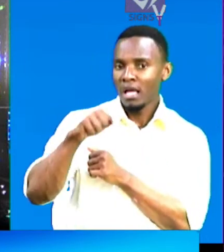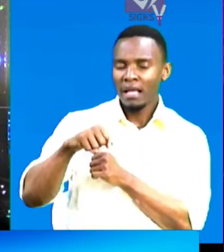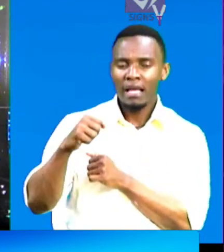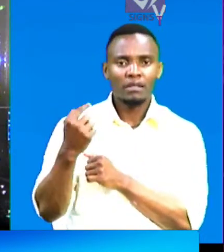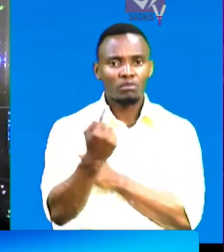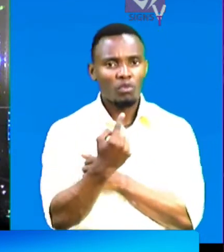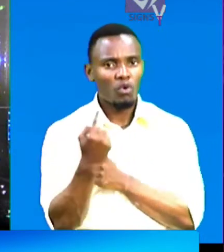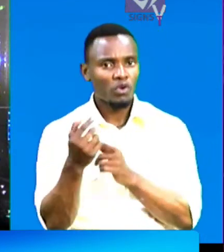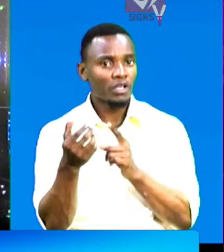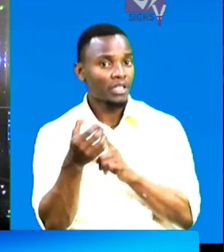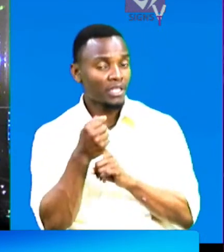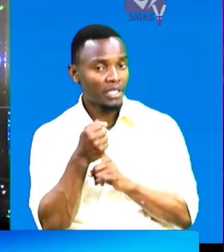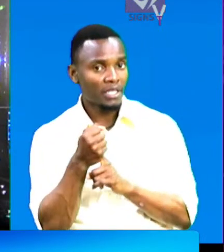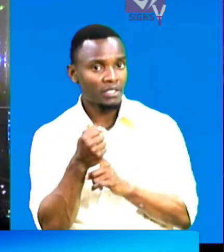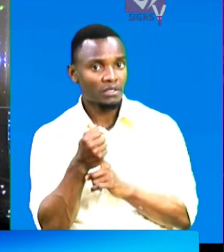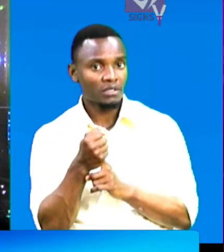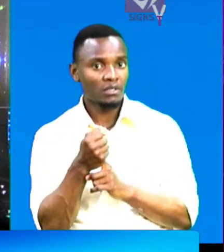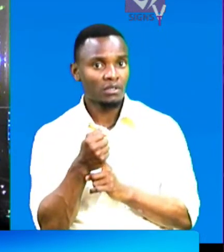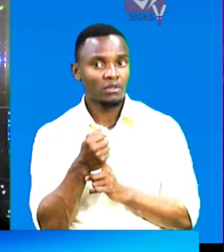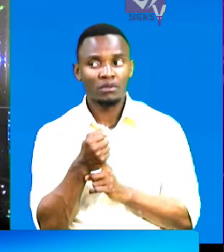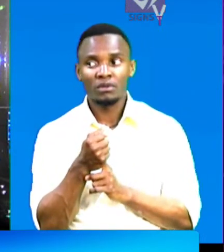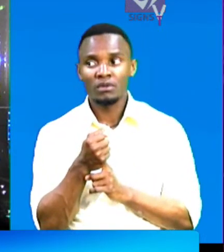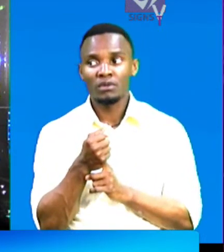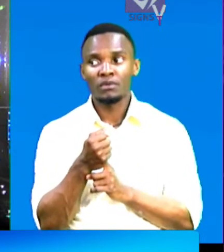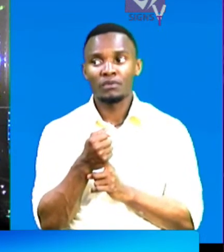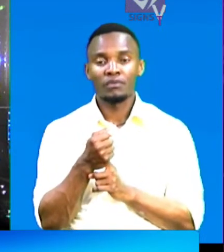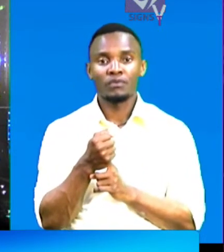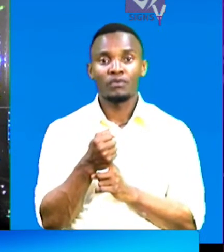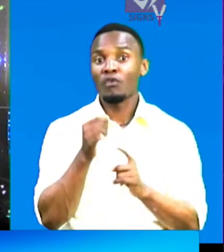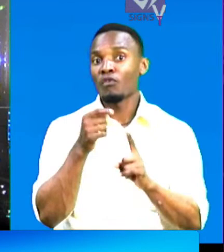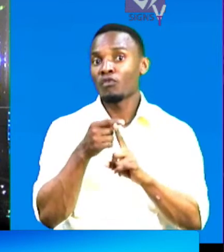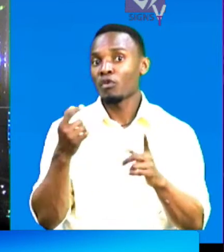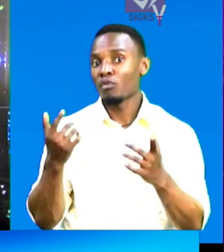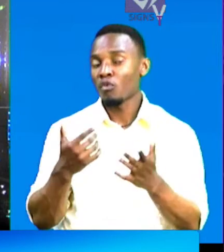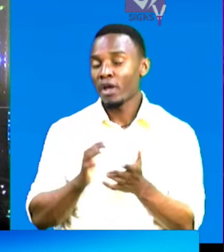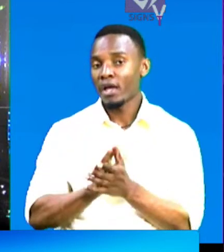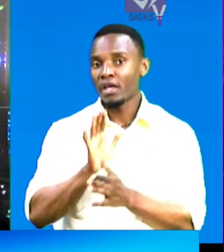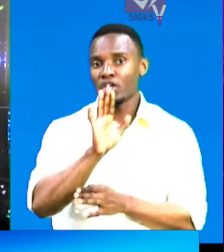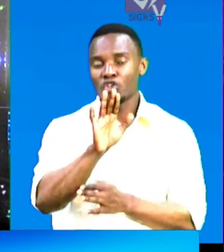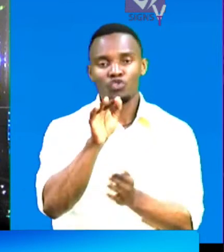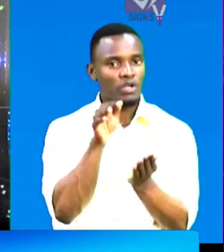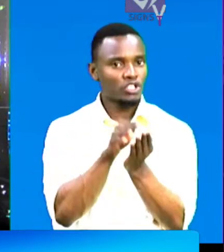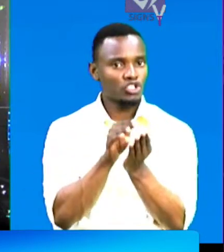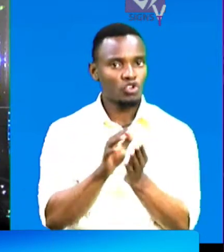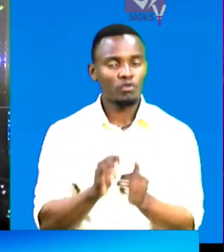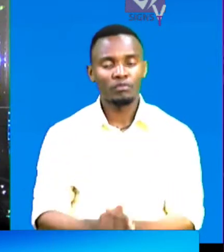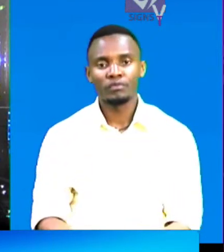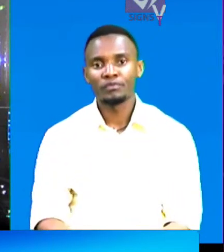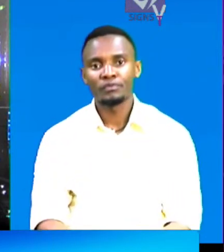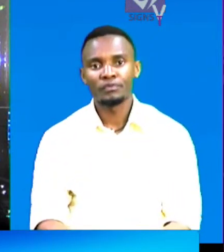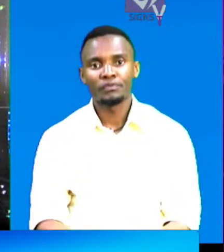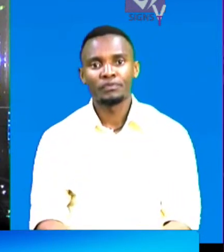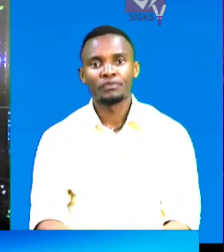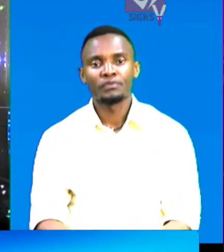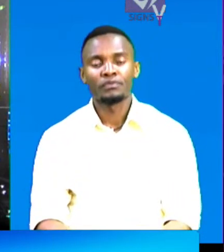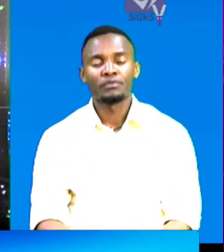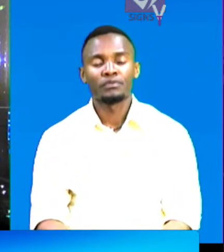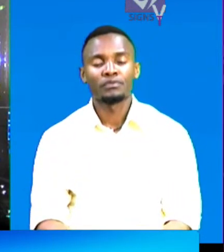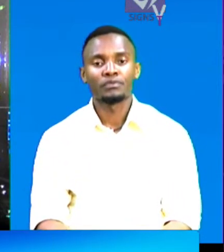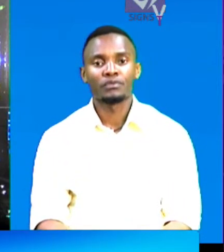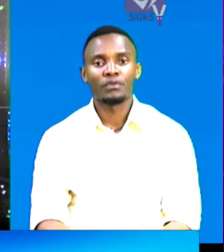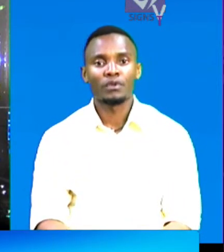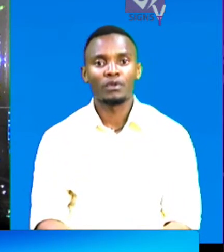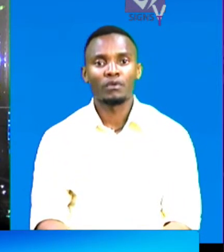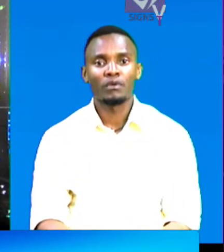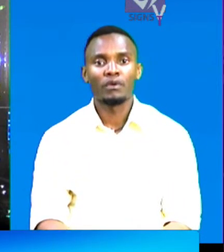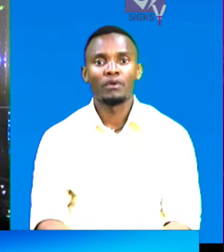get them in your store. Alright? But of course, you